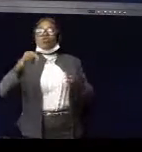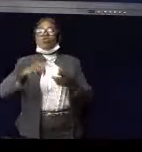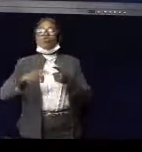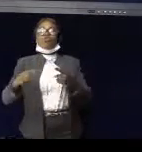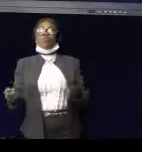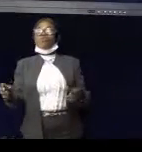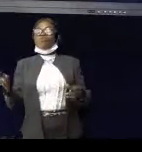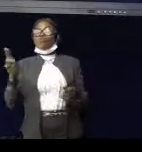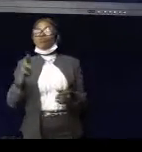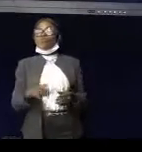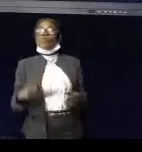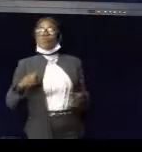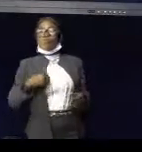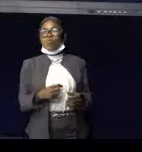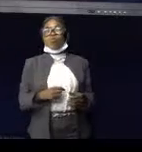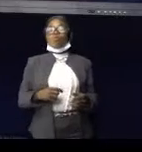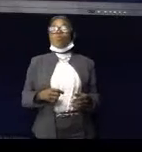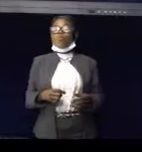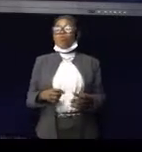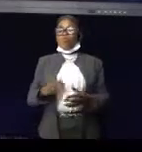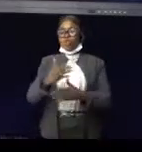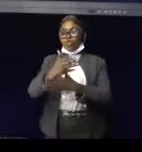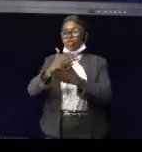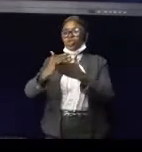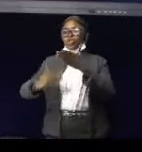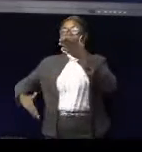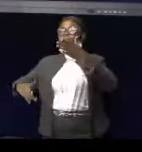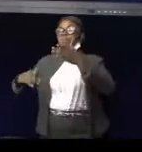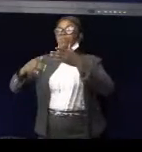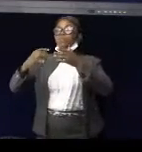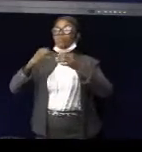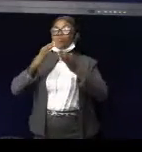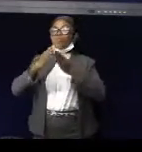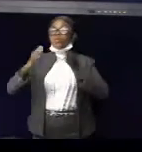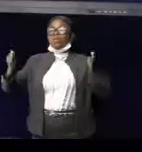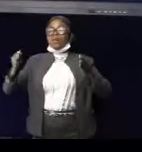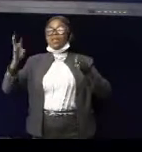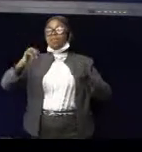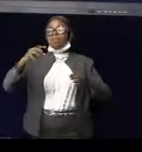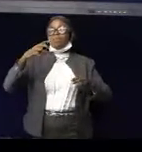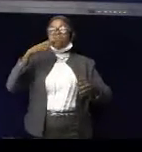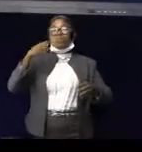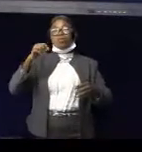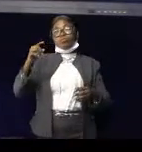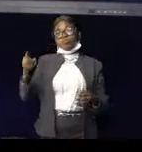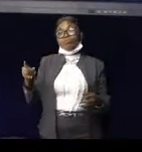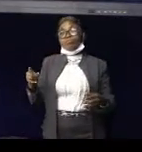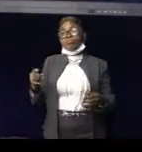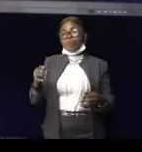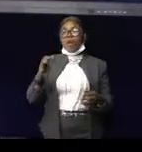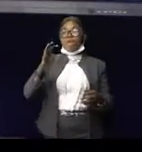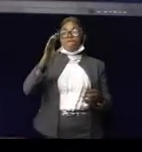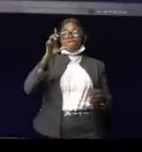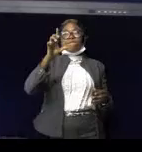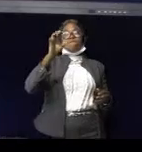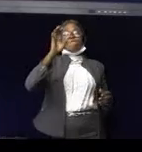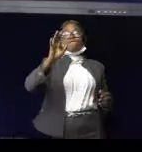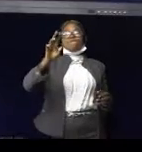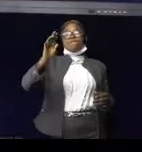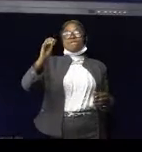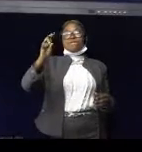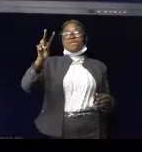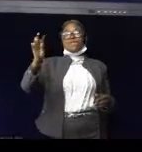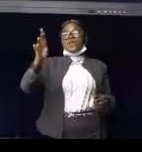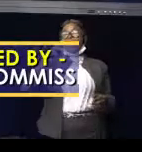done. So what we do is that we write out the sharing formula for flour and sugar, which is the ratio. Flour takes 4 parts, sugar